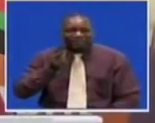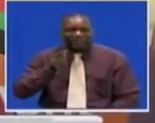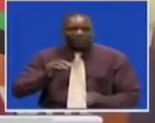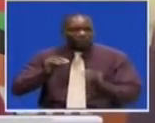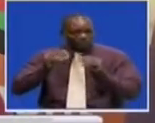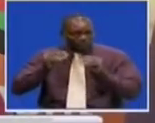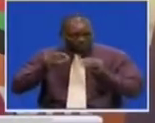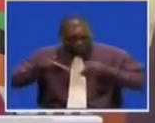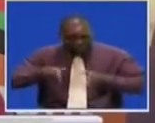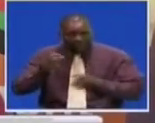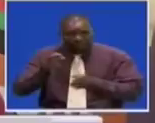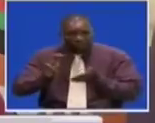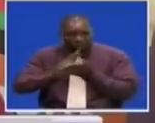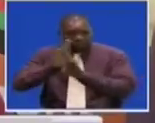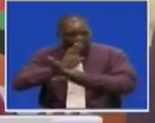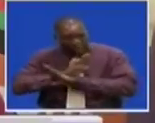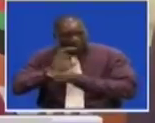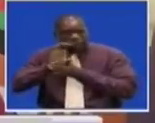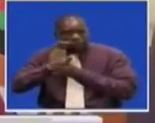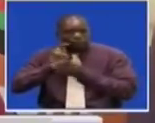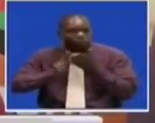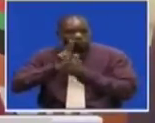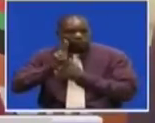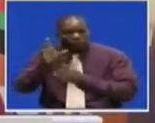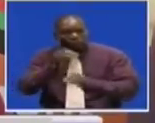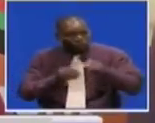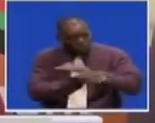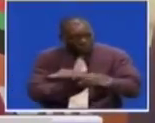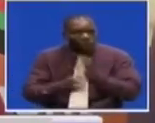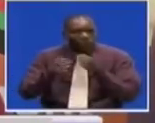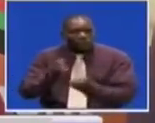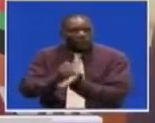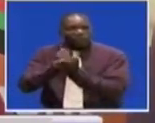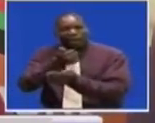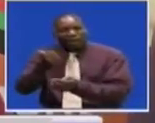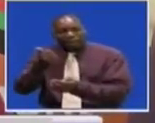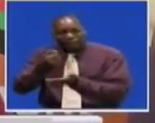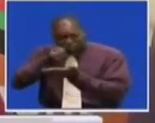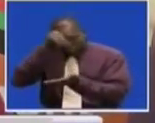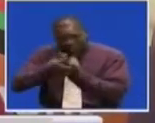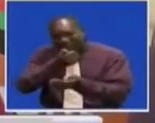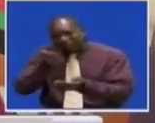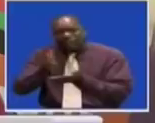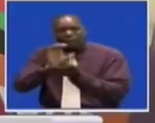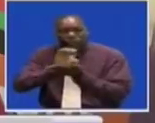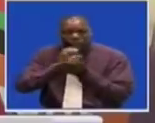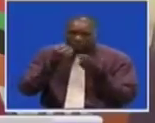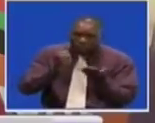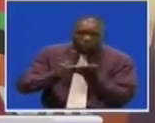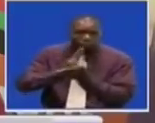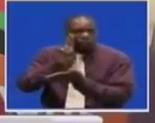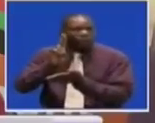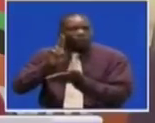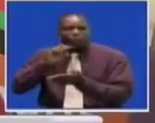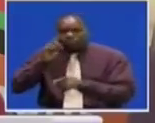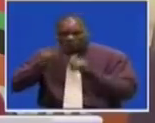allowances from the University of Zambia and the Copper Belt University is meant to help other students in other institutions who could not manage school fees.